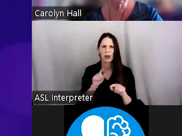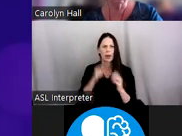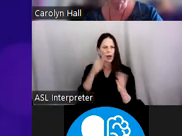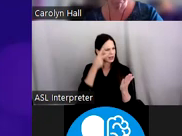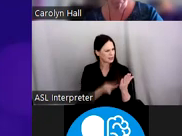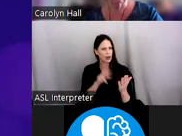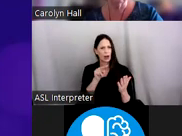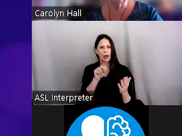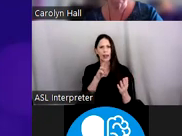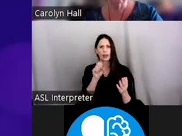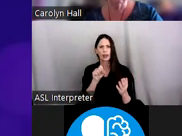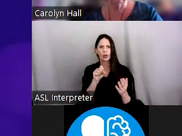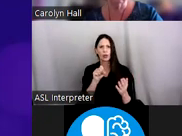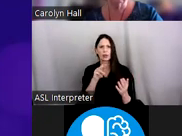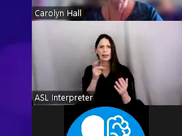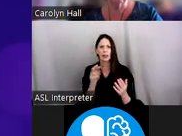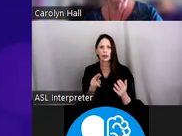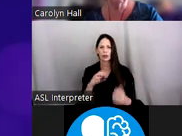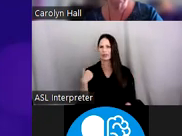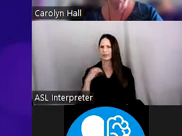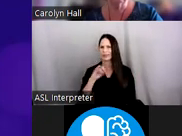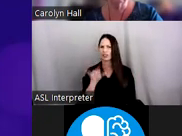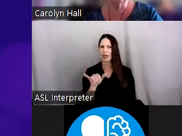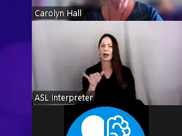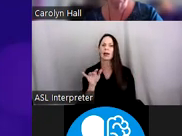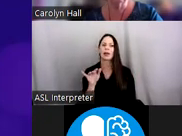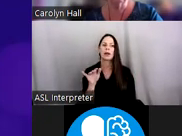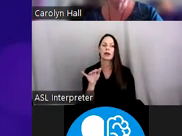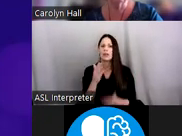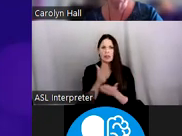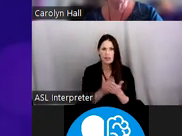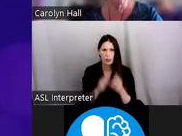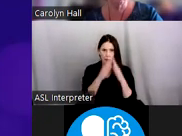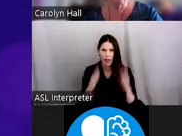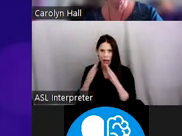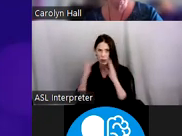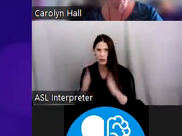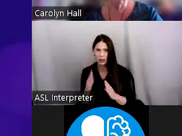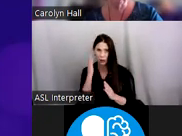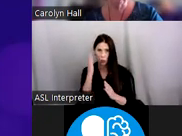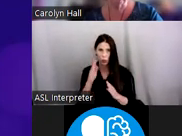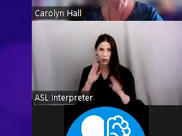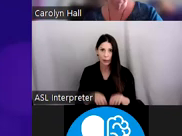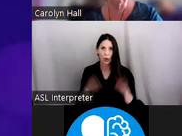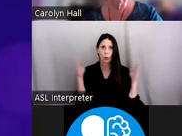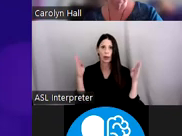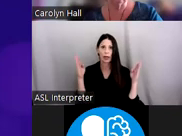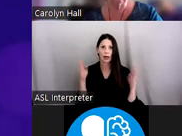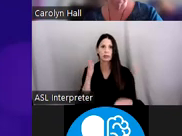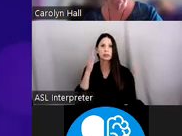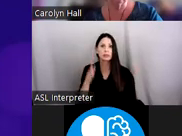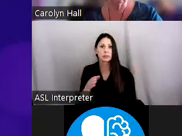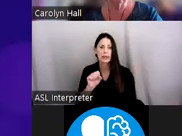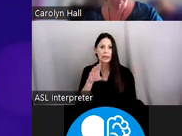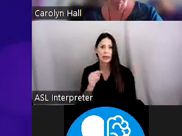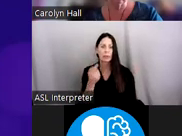like the July newsletter, that some of the housing is going to be opening up in September for like